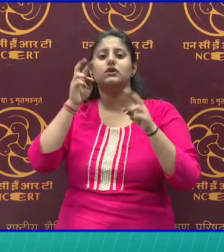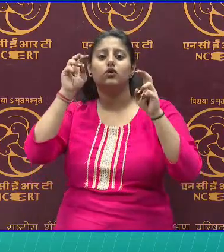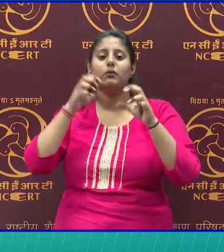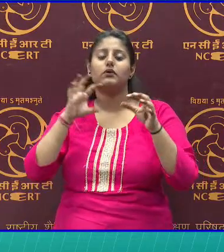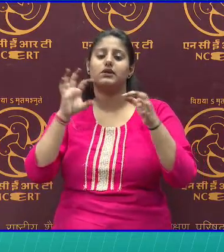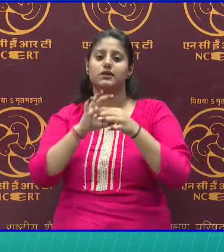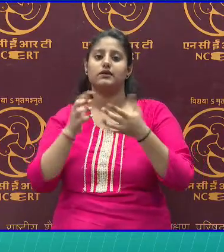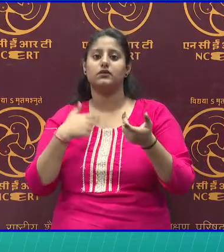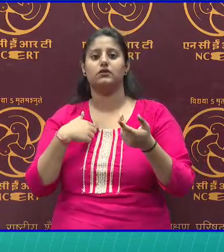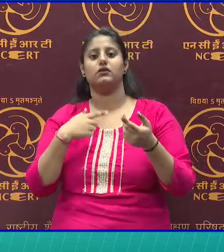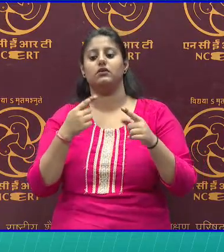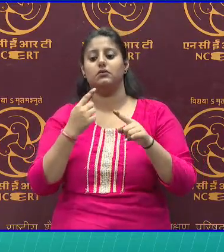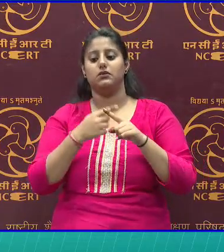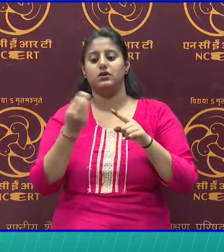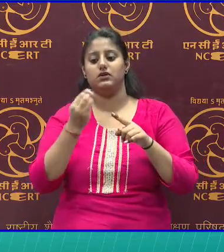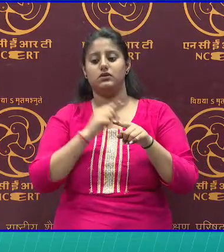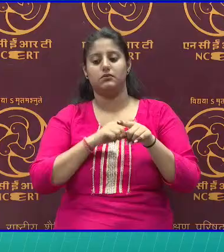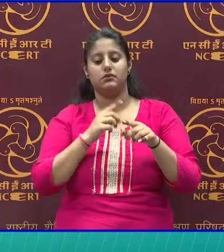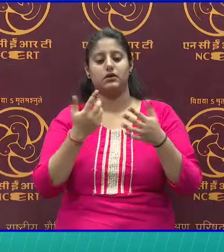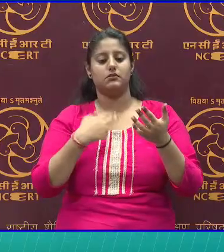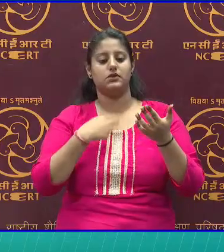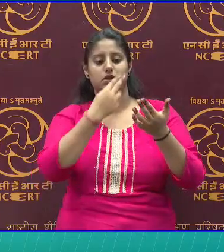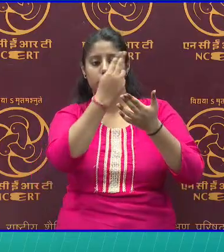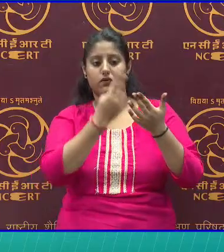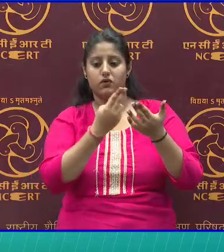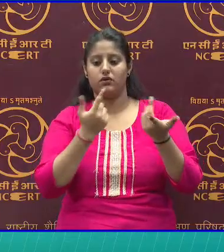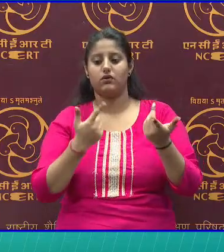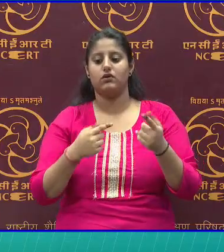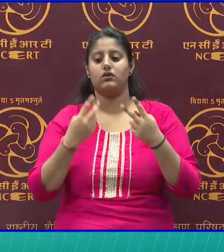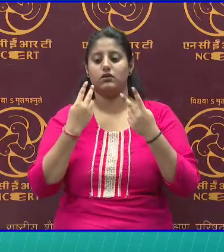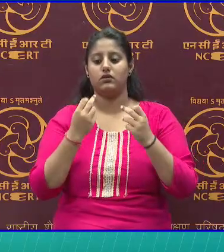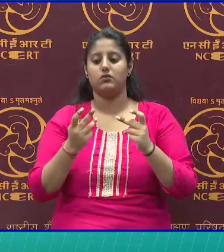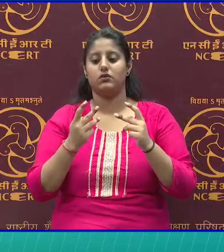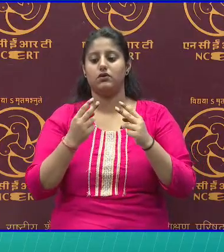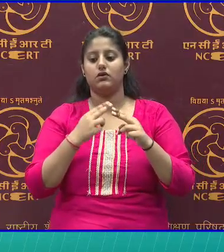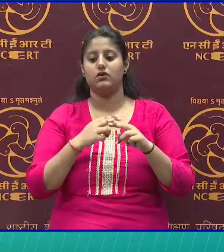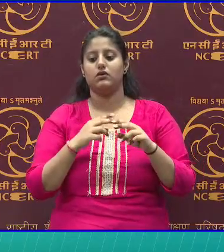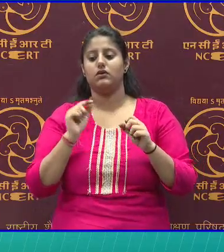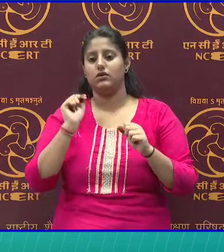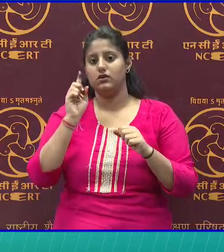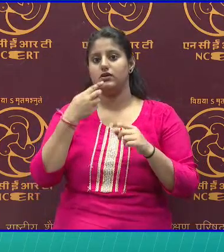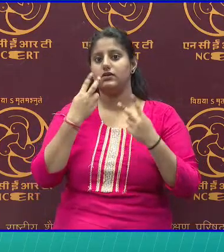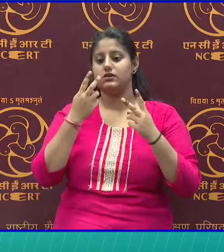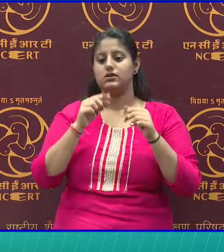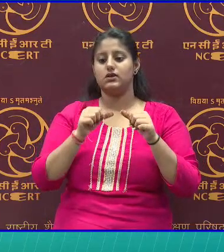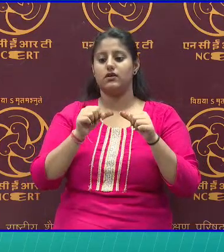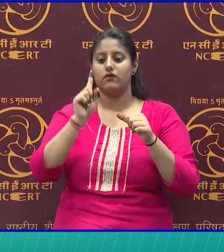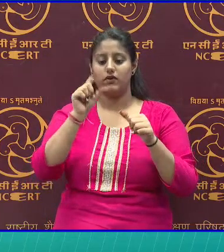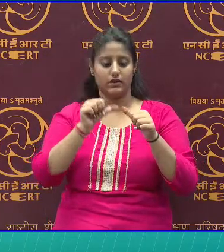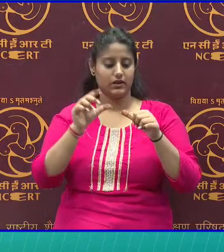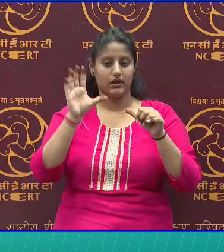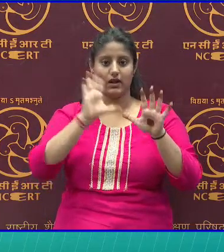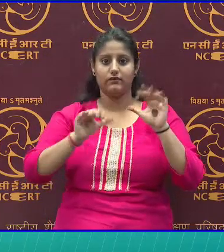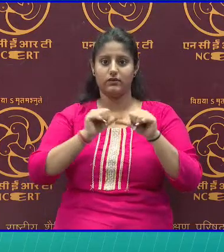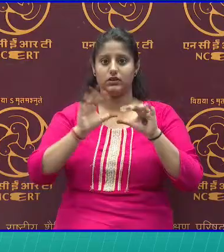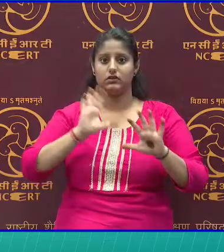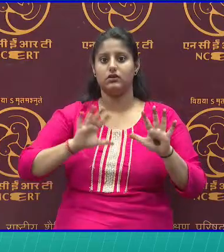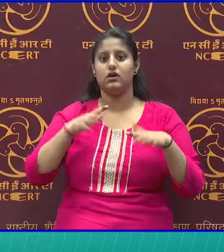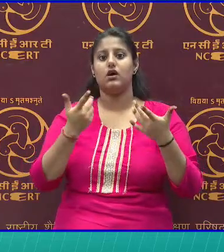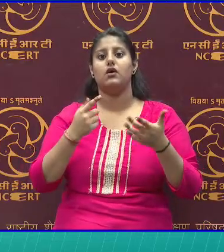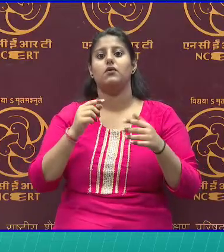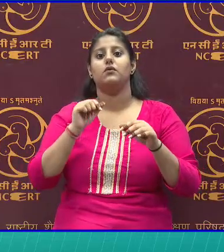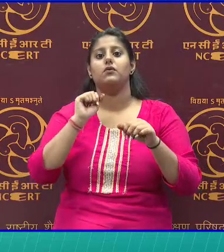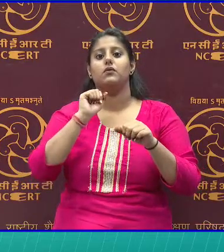like design and draw certain things as well. See, there is one activity which is given to children. It's about how do